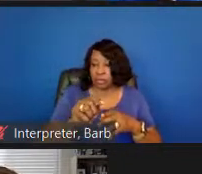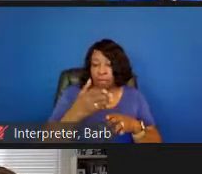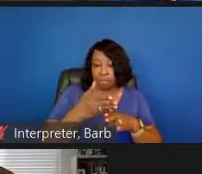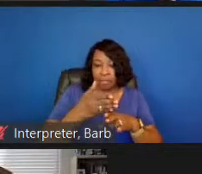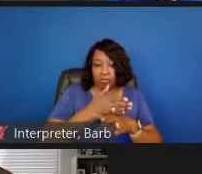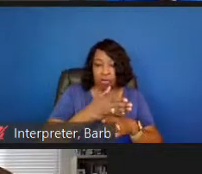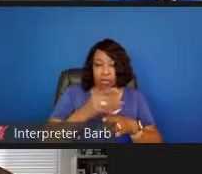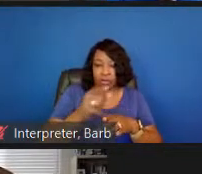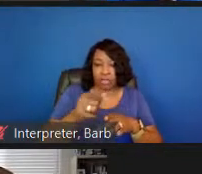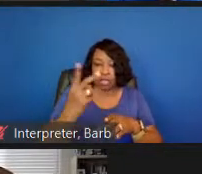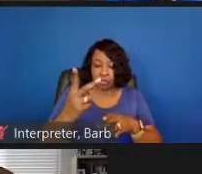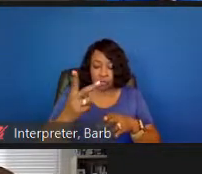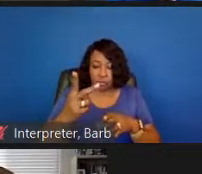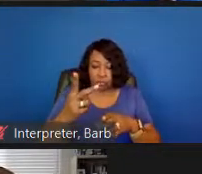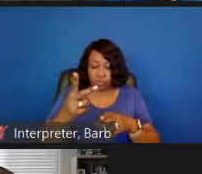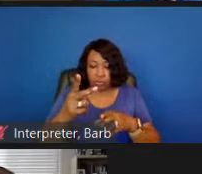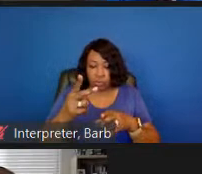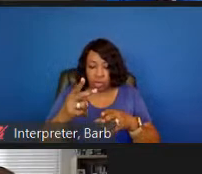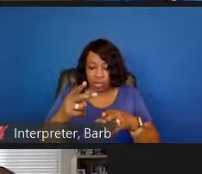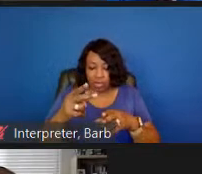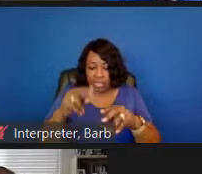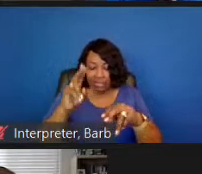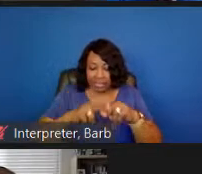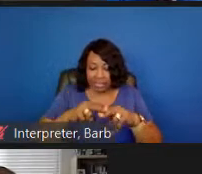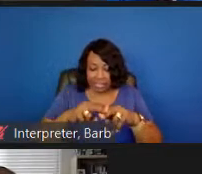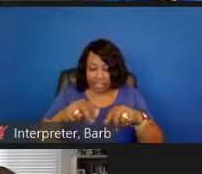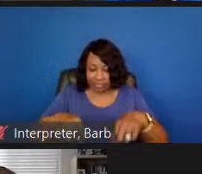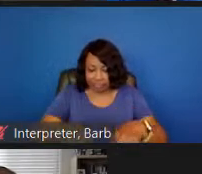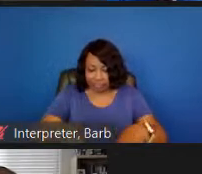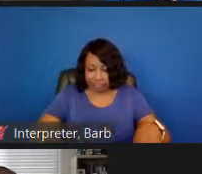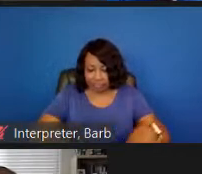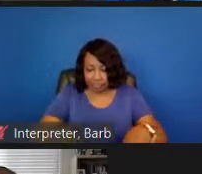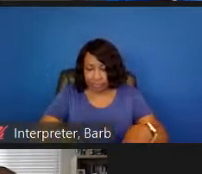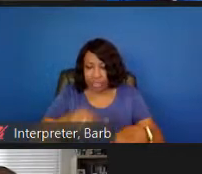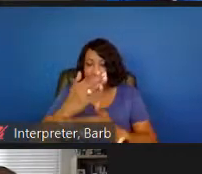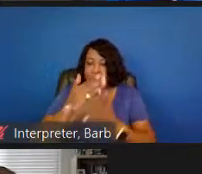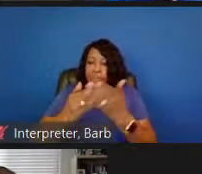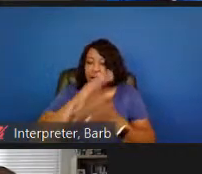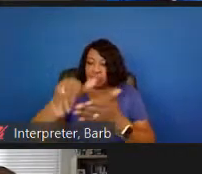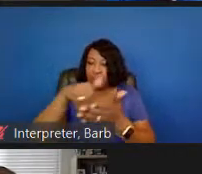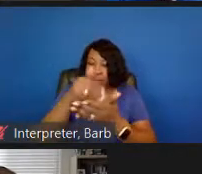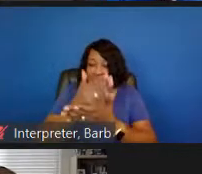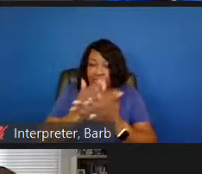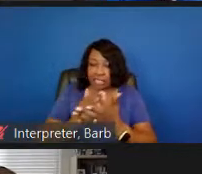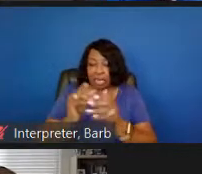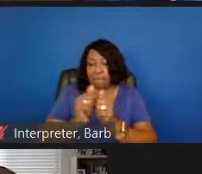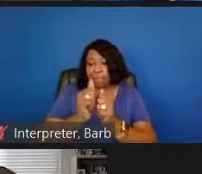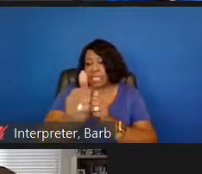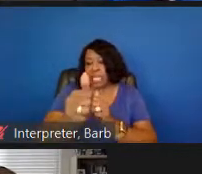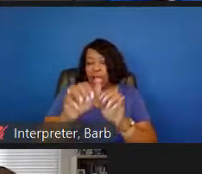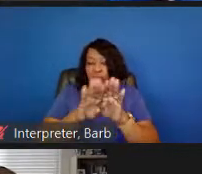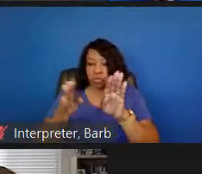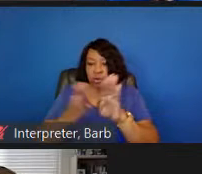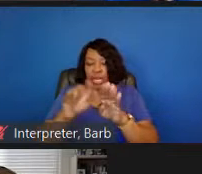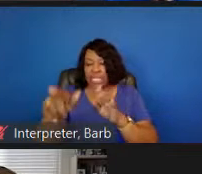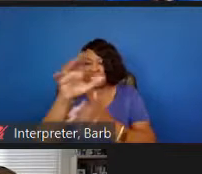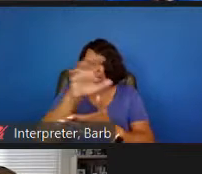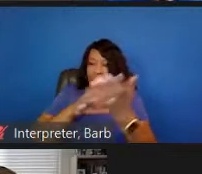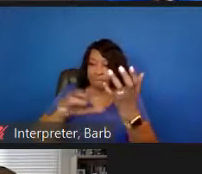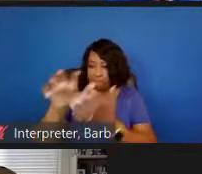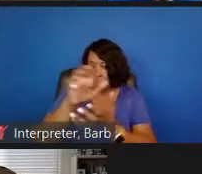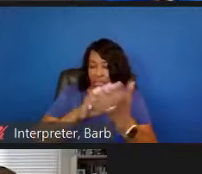2 aisle facing seats, part of the middle section. Beyond the doors, it's a mixture